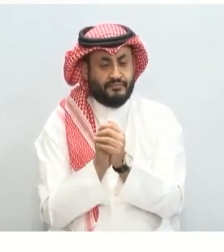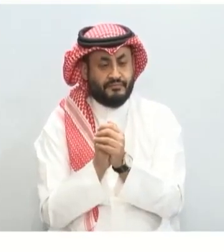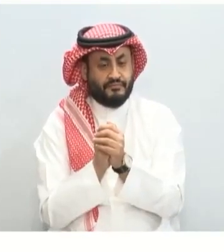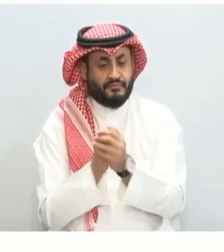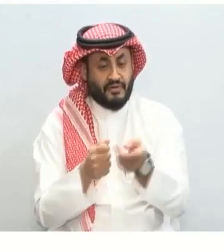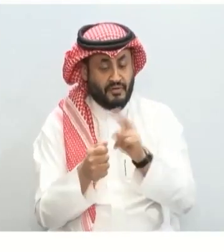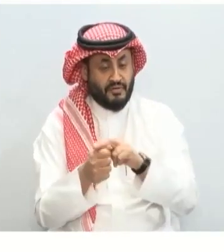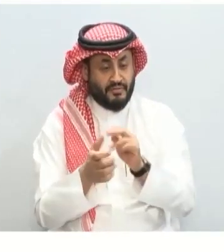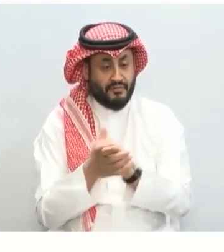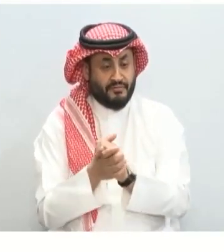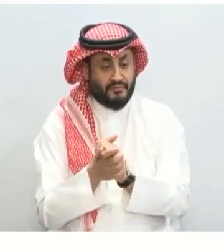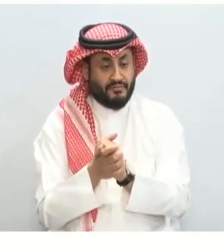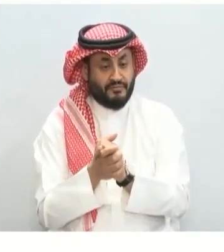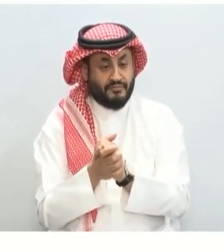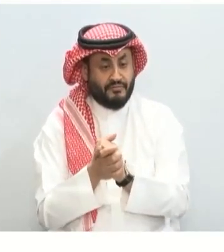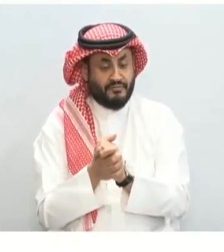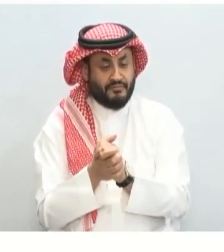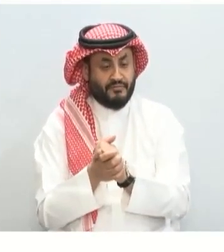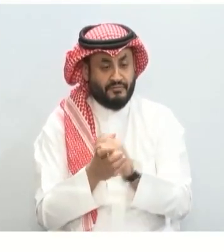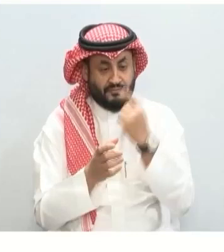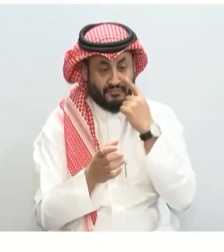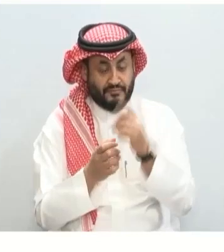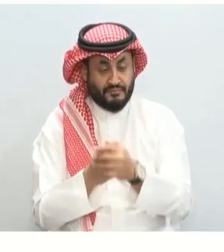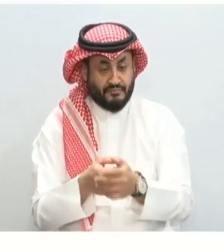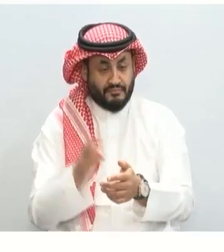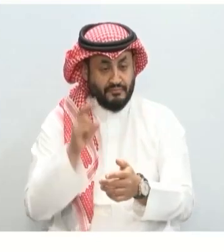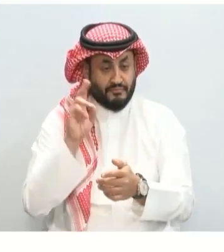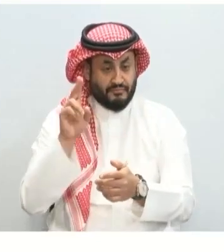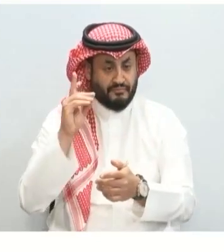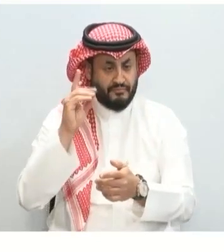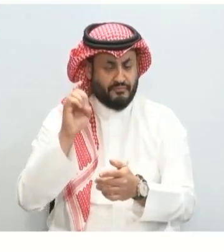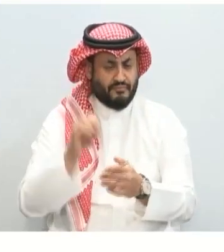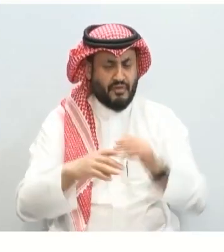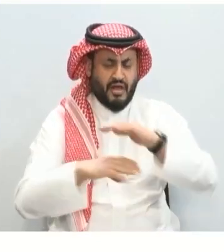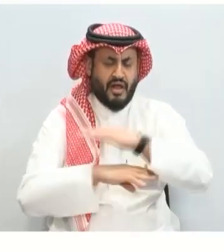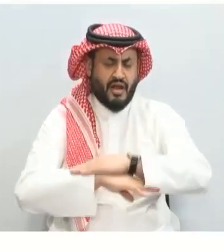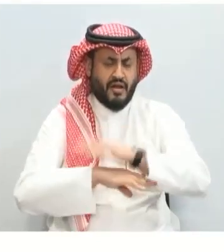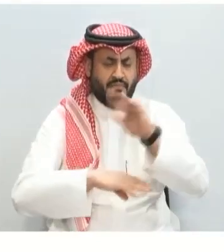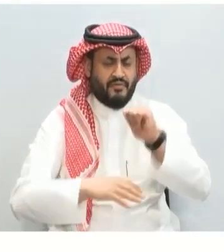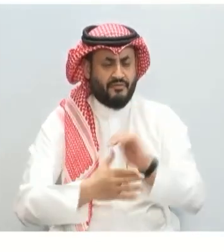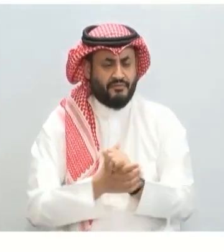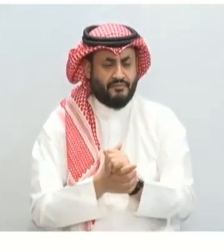cake? Come to think of it, it's rude. As I said before, rude means not polite.